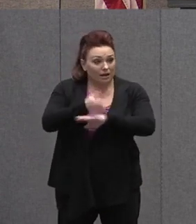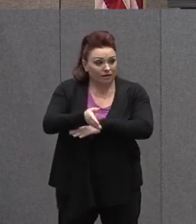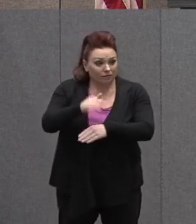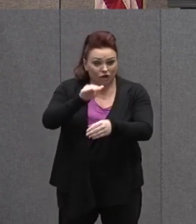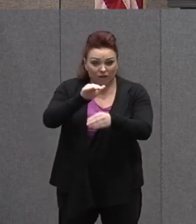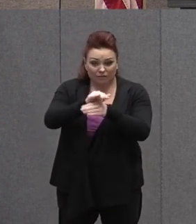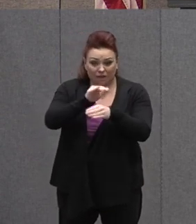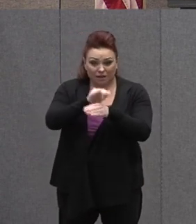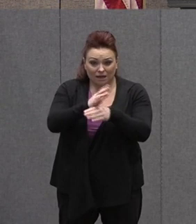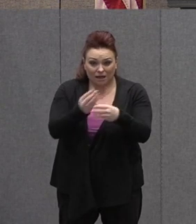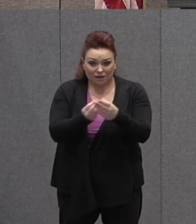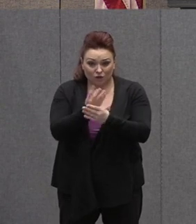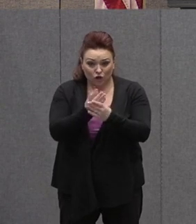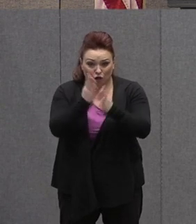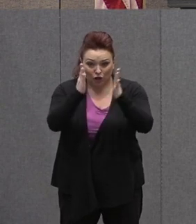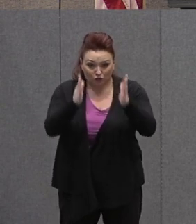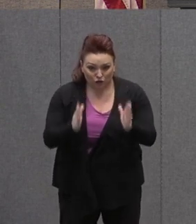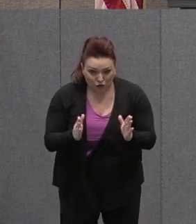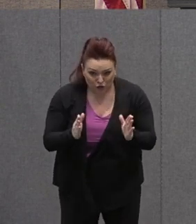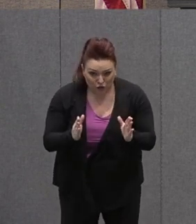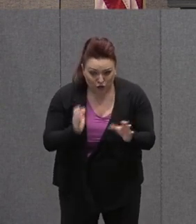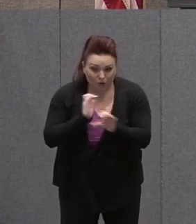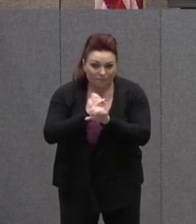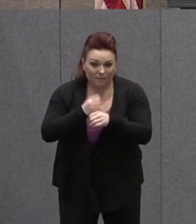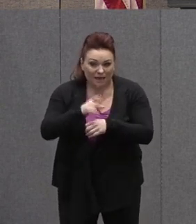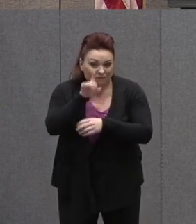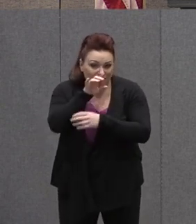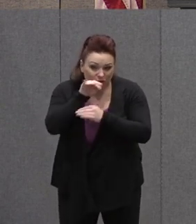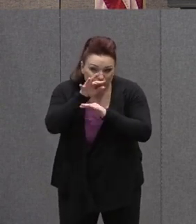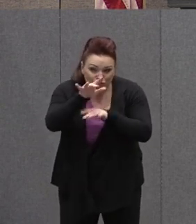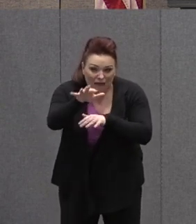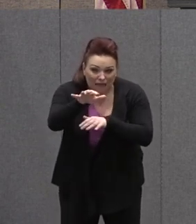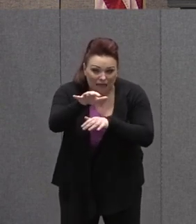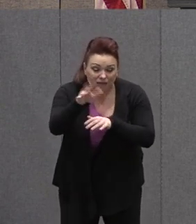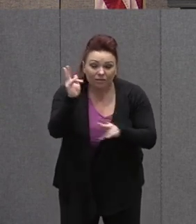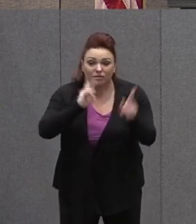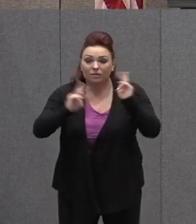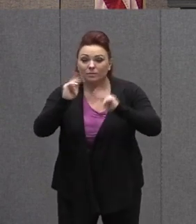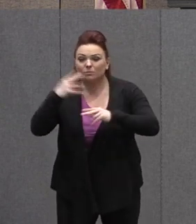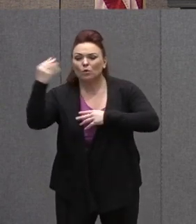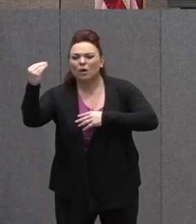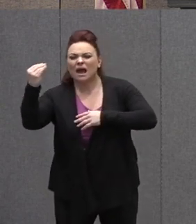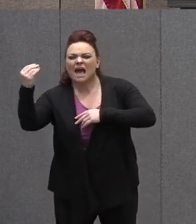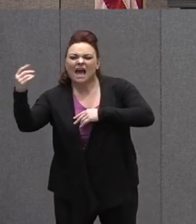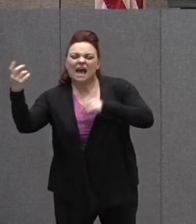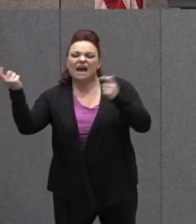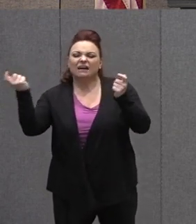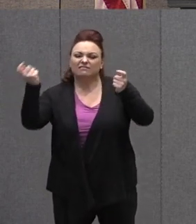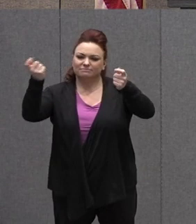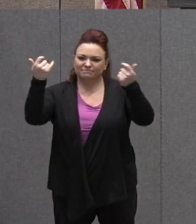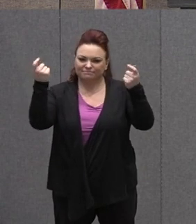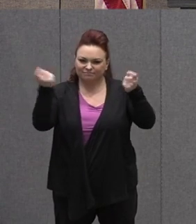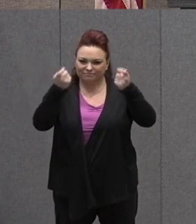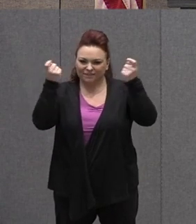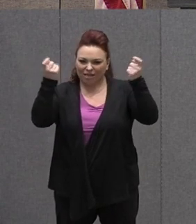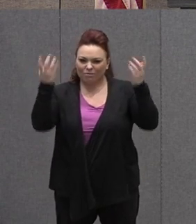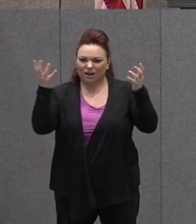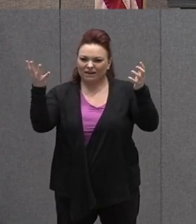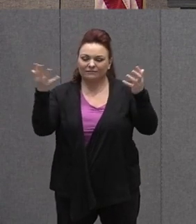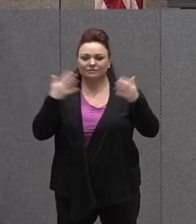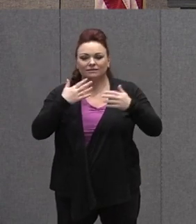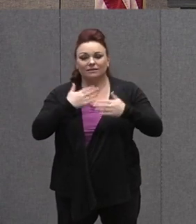night gardener made the dragon, the people were out celebrating. The next page said,